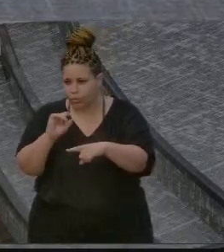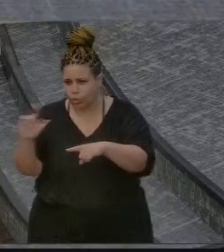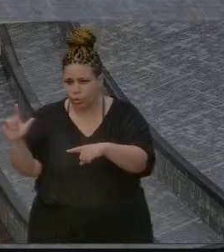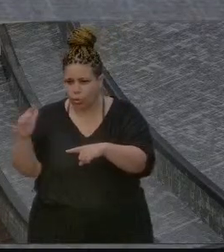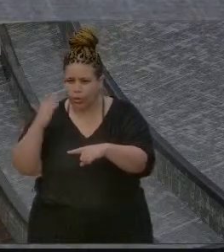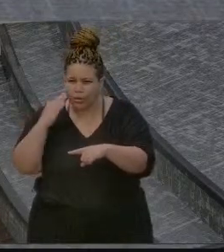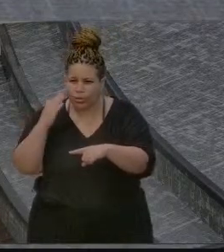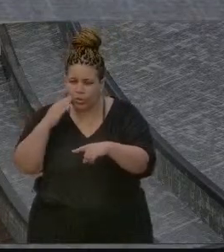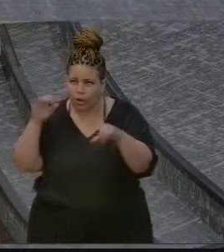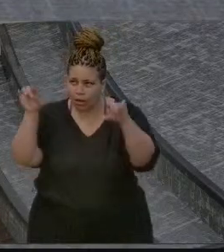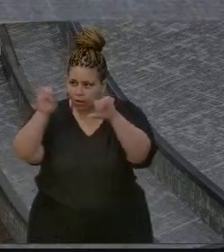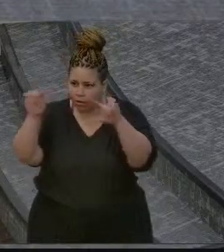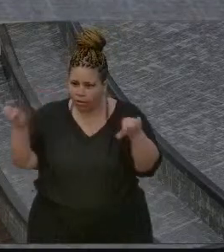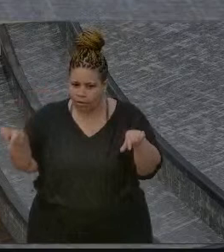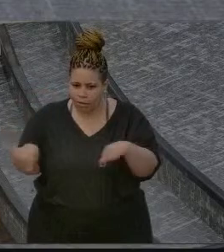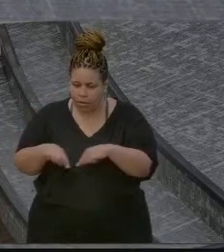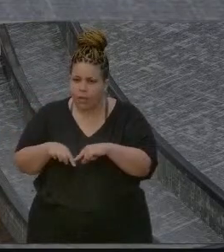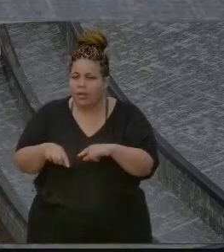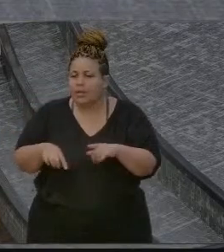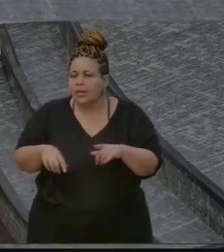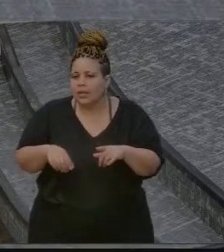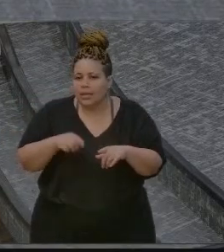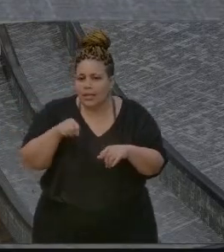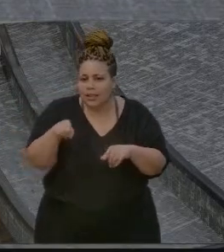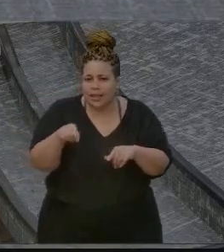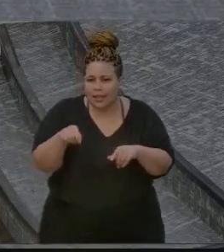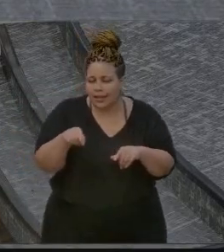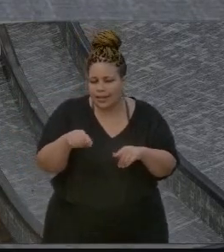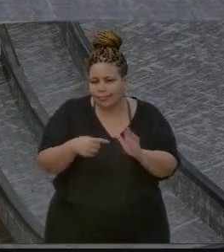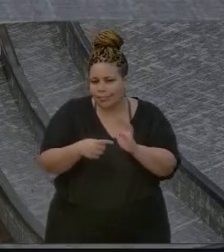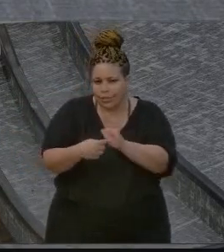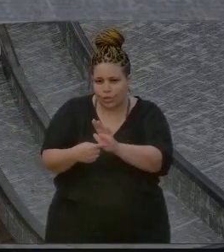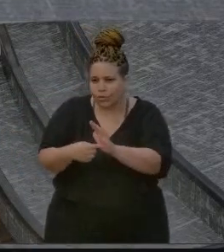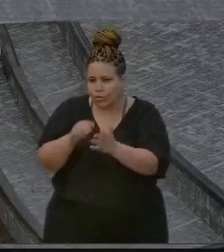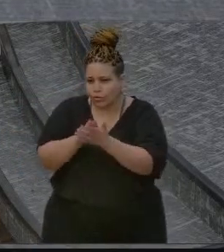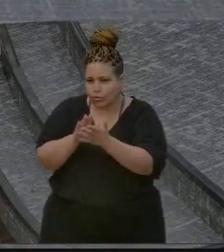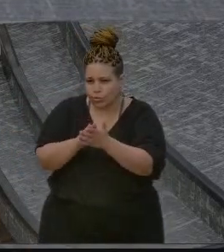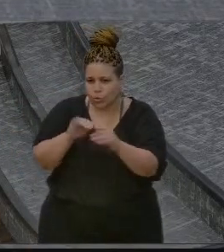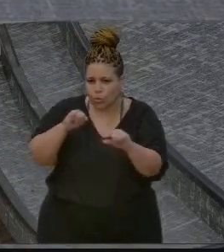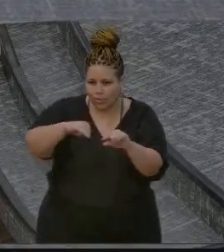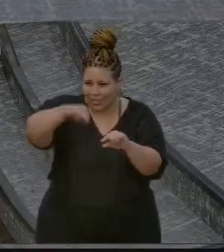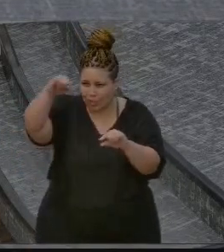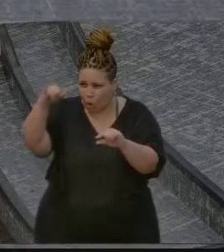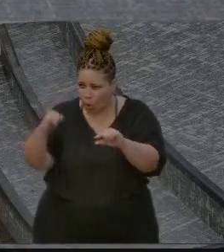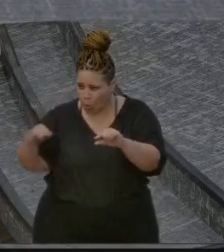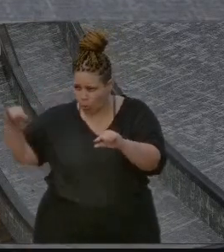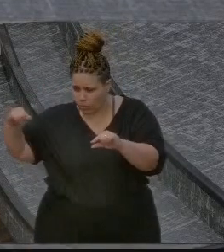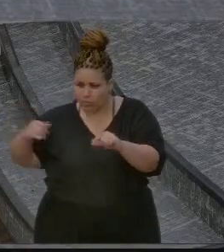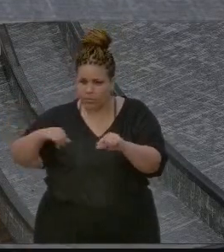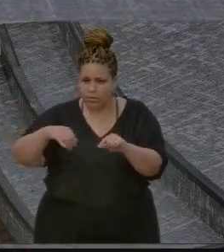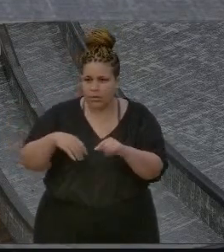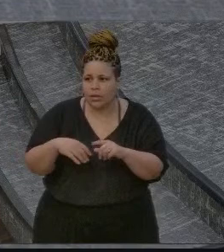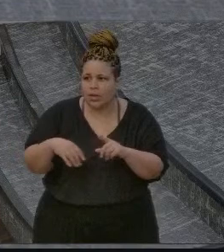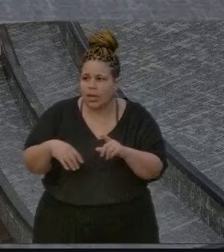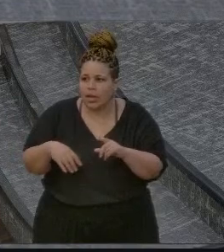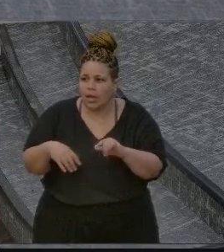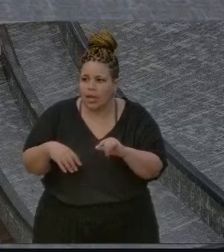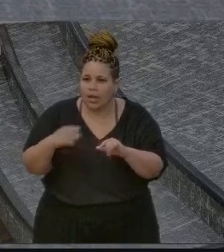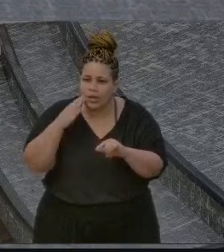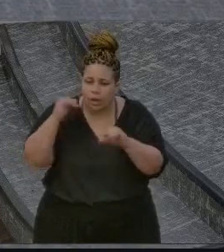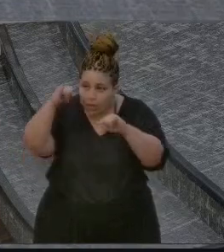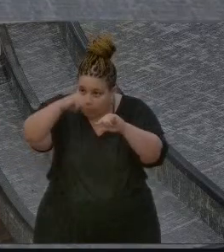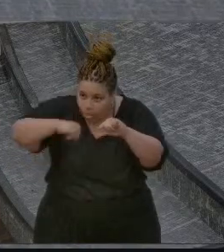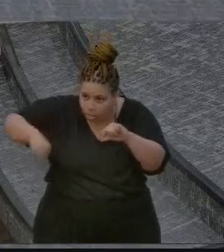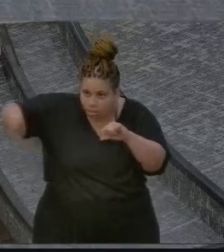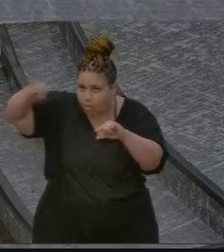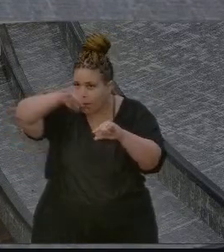optimize attendance of school zones. And he can also add things like minimizing,